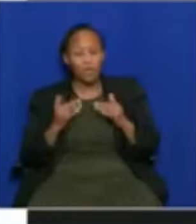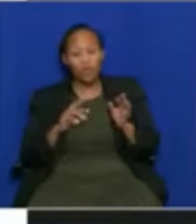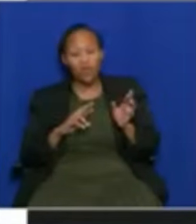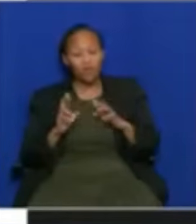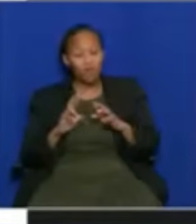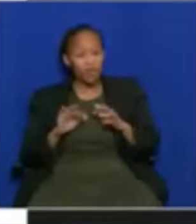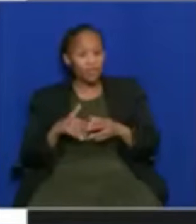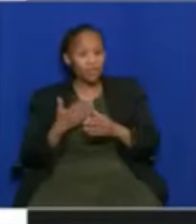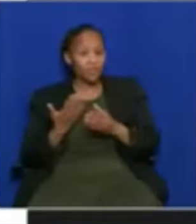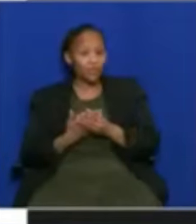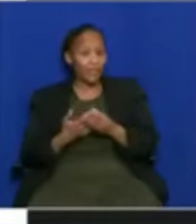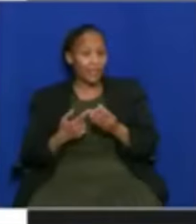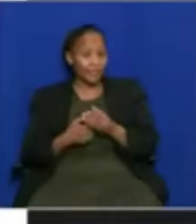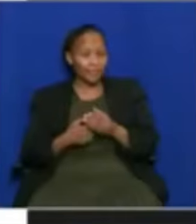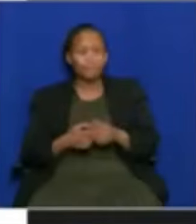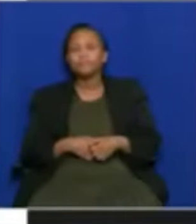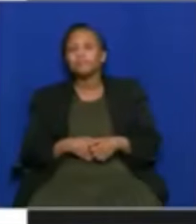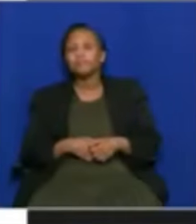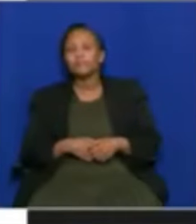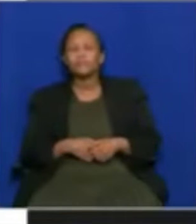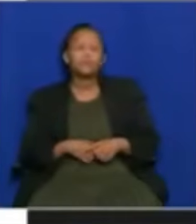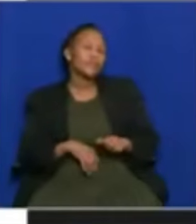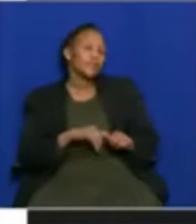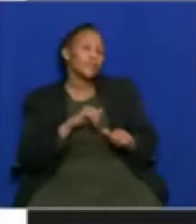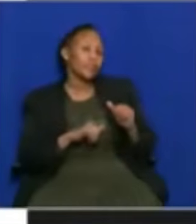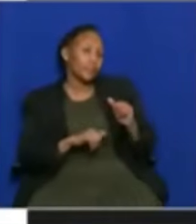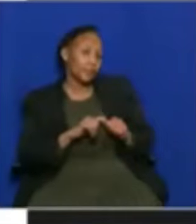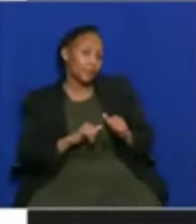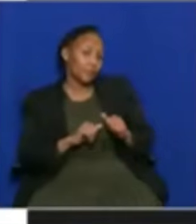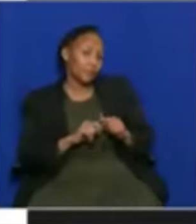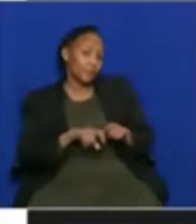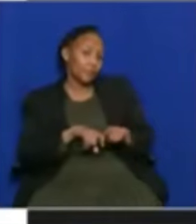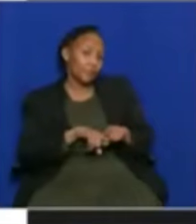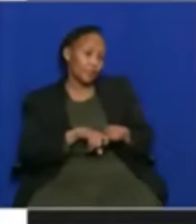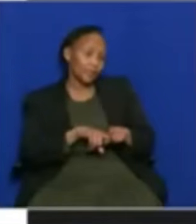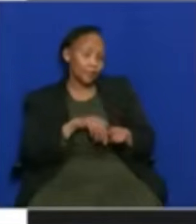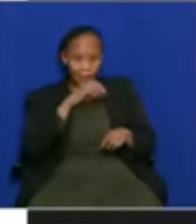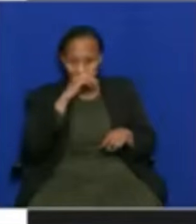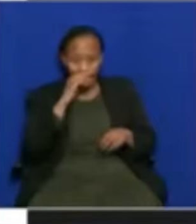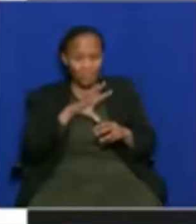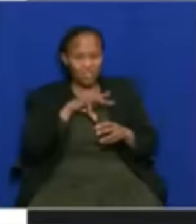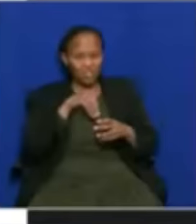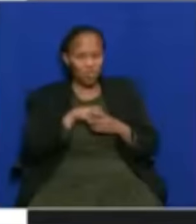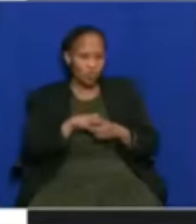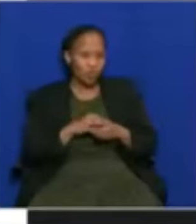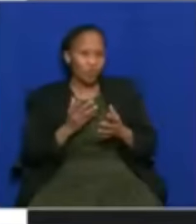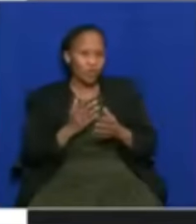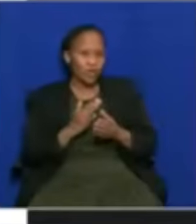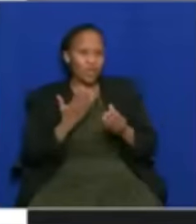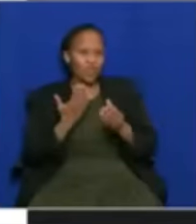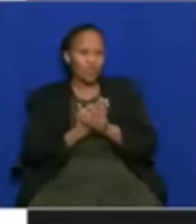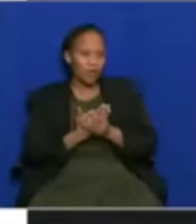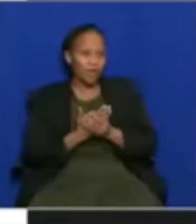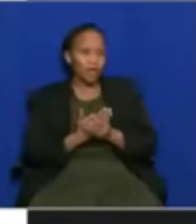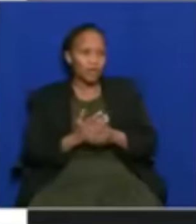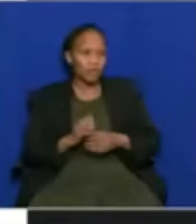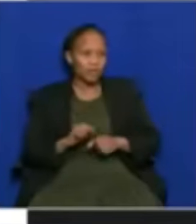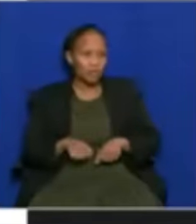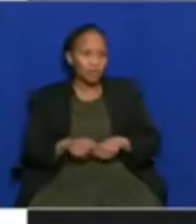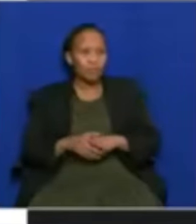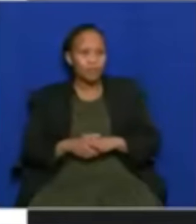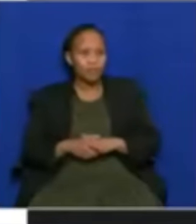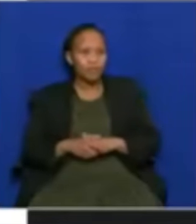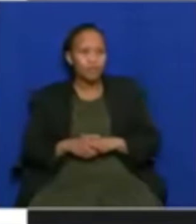the assessment tests. Yes. I think it is included in the docket. Okay, now. You've got it too as well. The tests written by